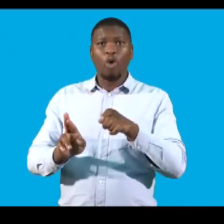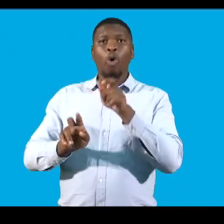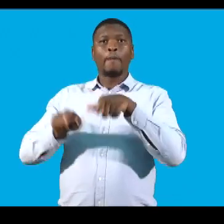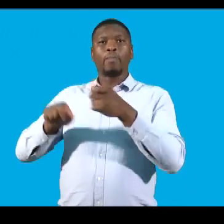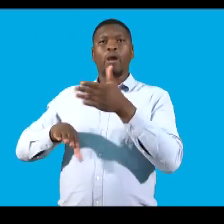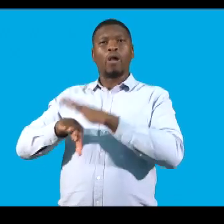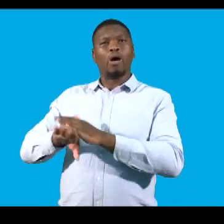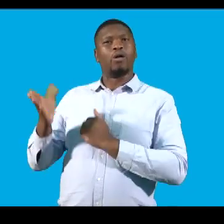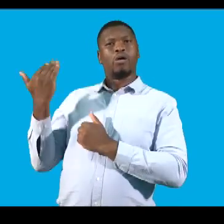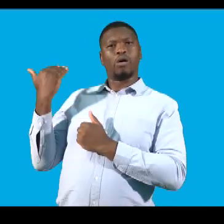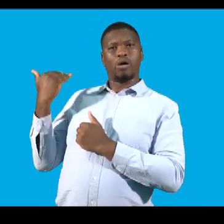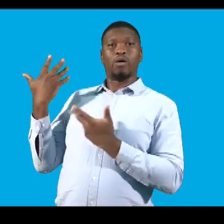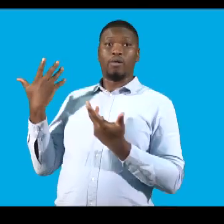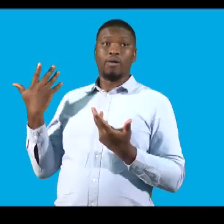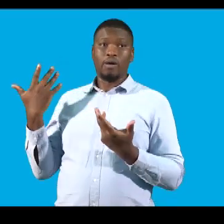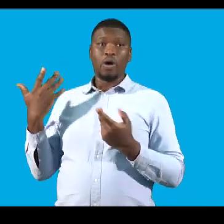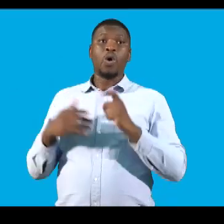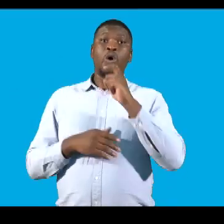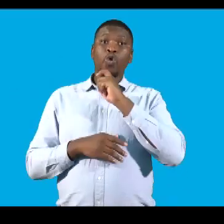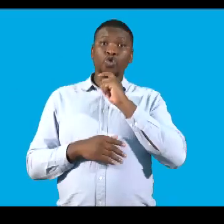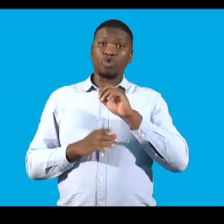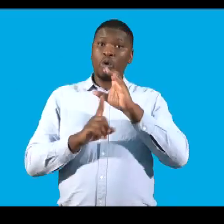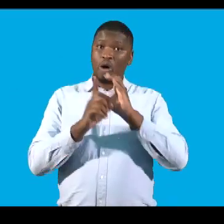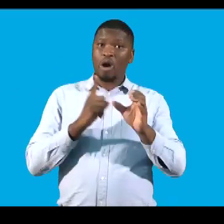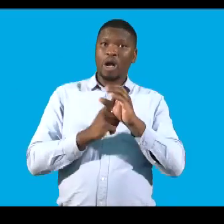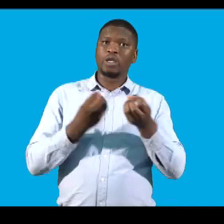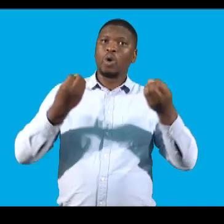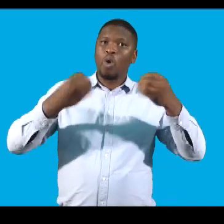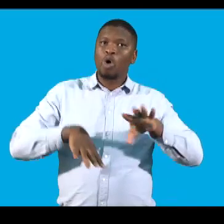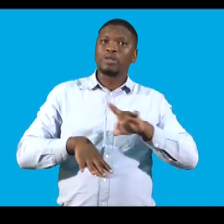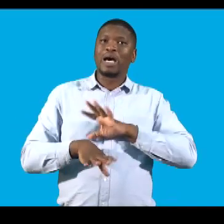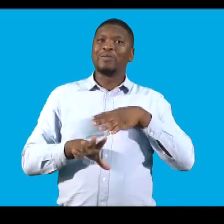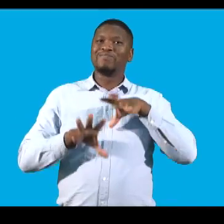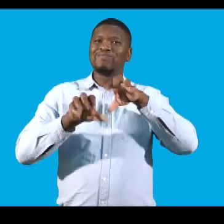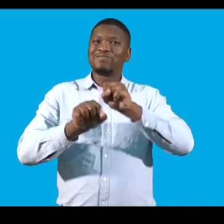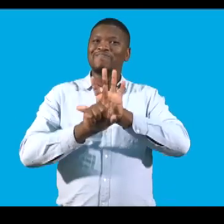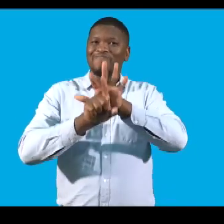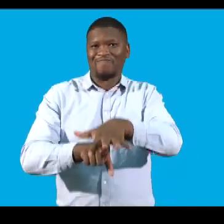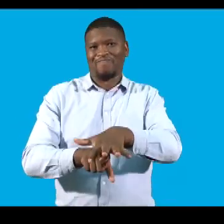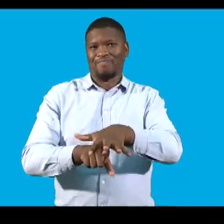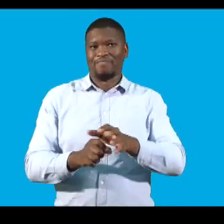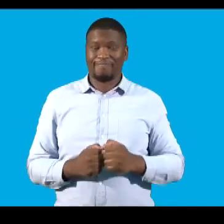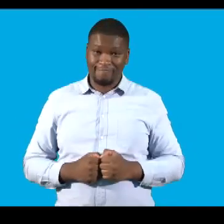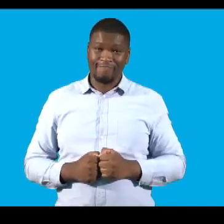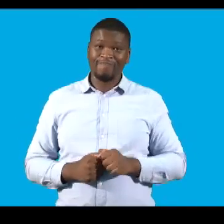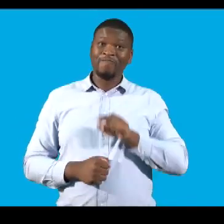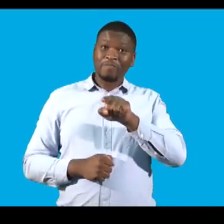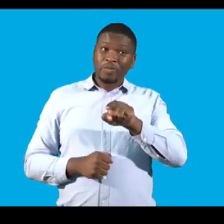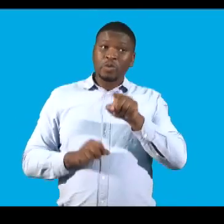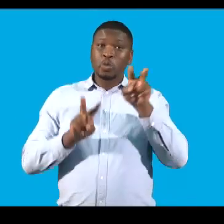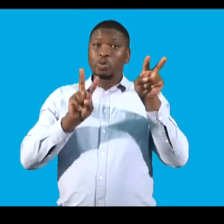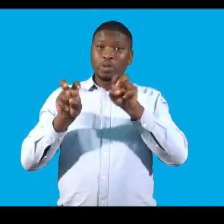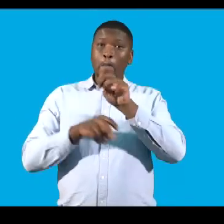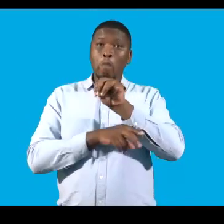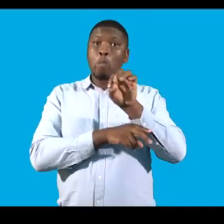for ancestors and the loss of culture through modernization. The mood would be hopeful and meditative. The